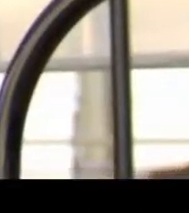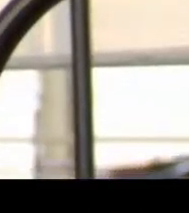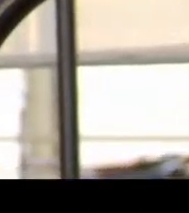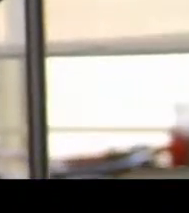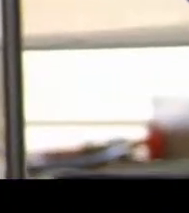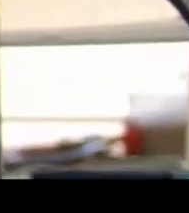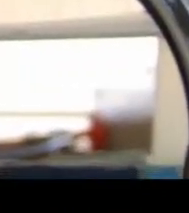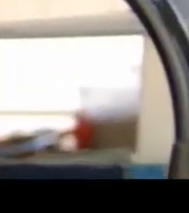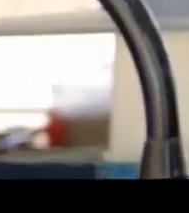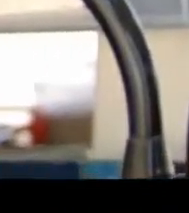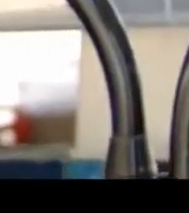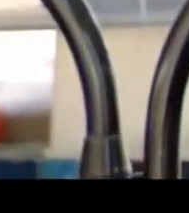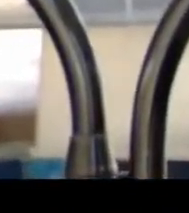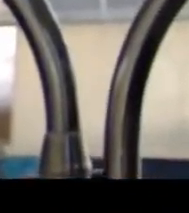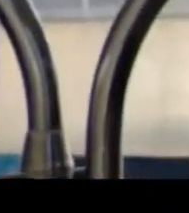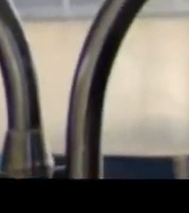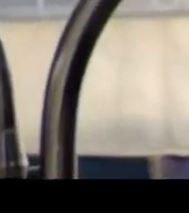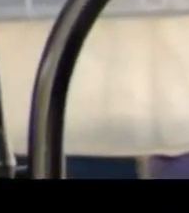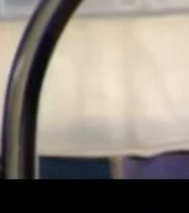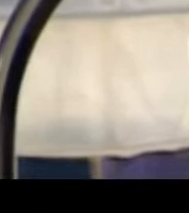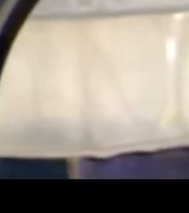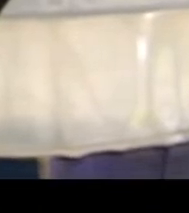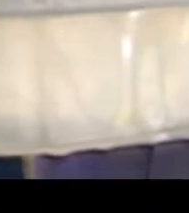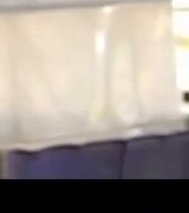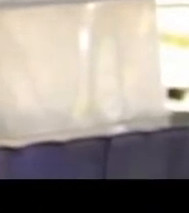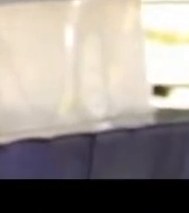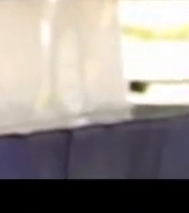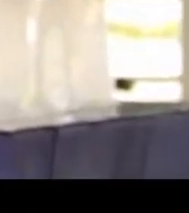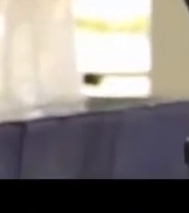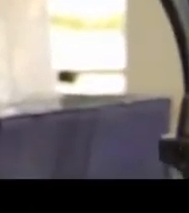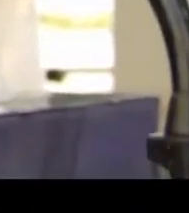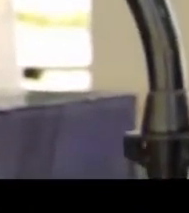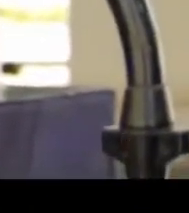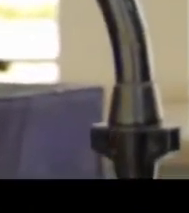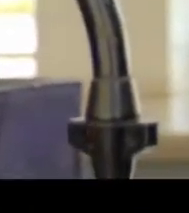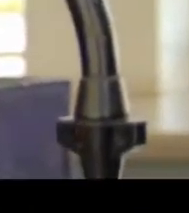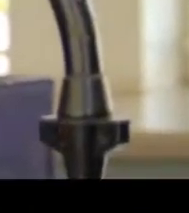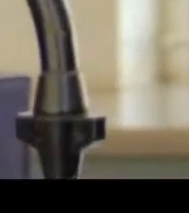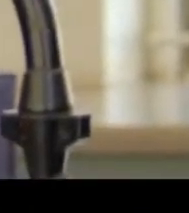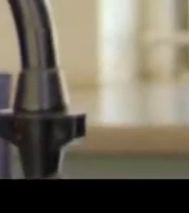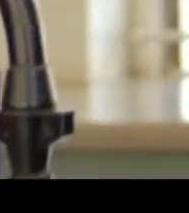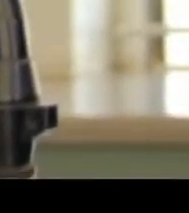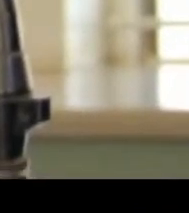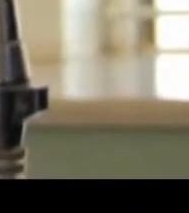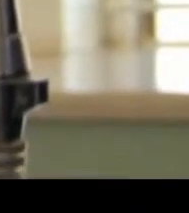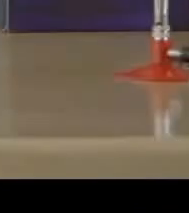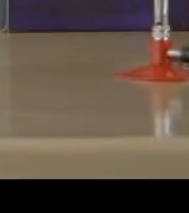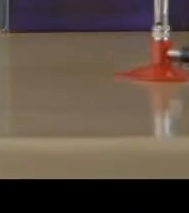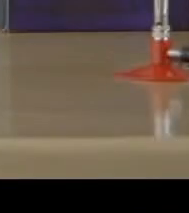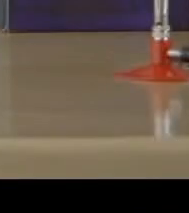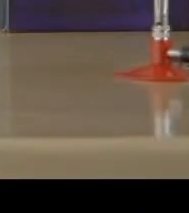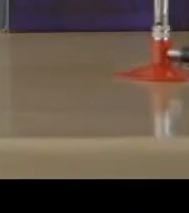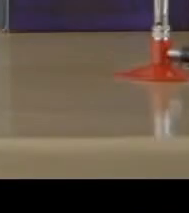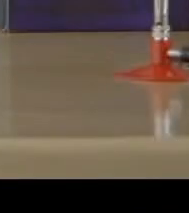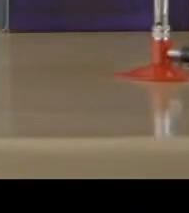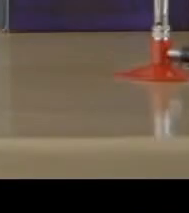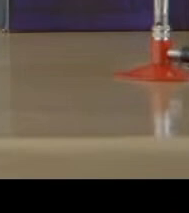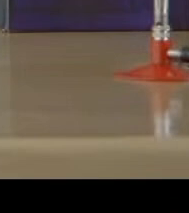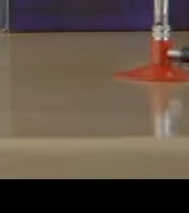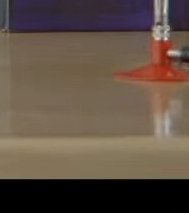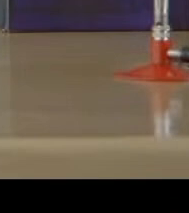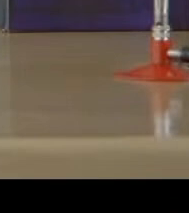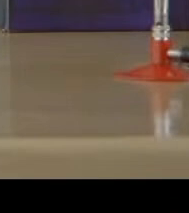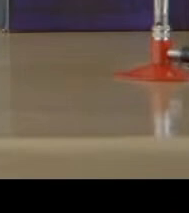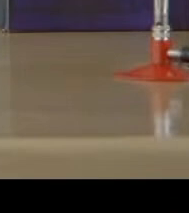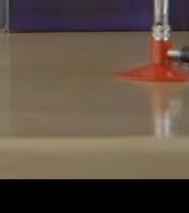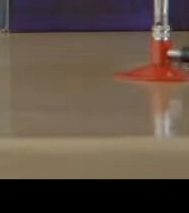any unwanted particles from entering the greenhouse. And as you can see, our crops have made some